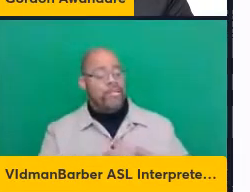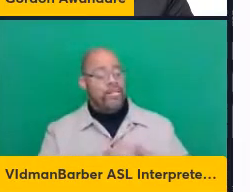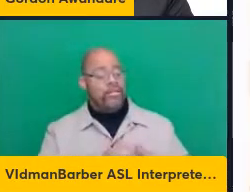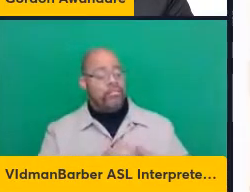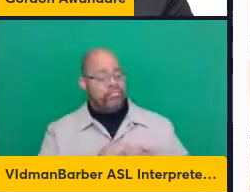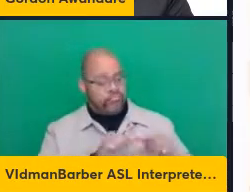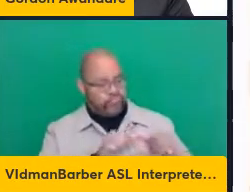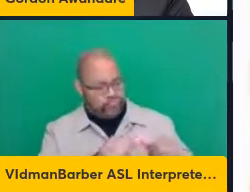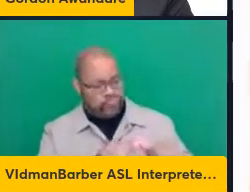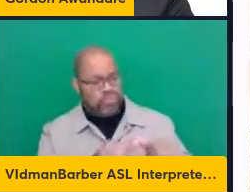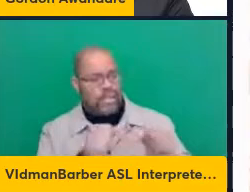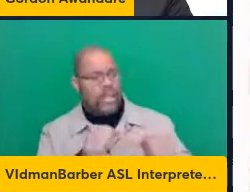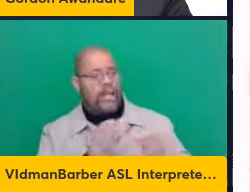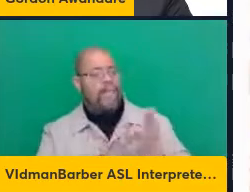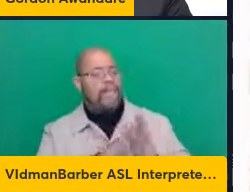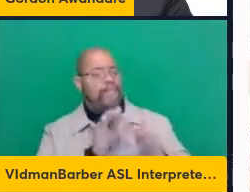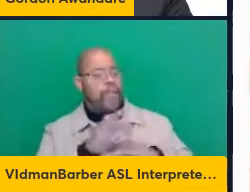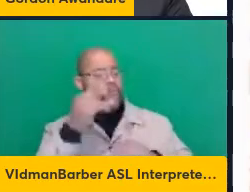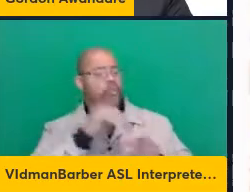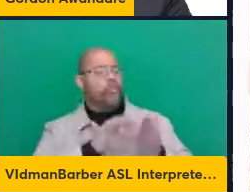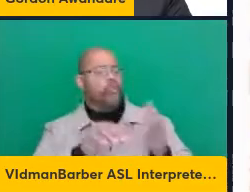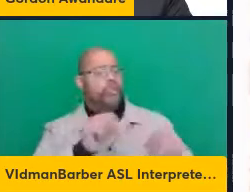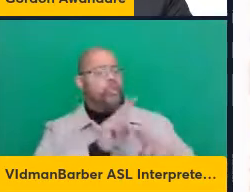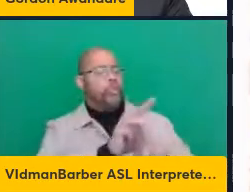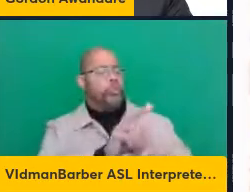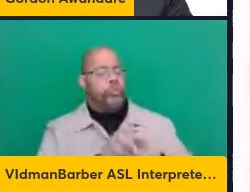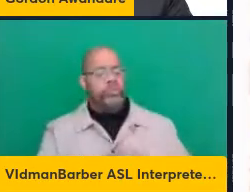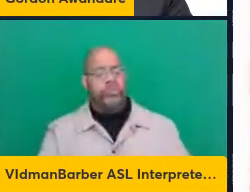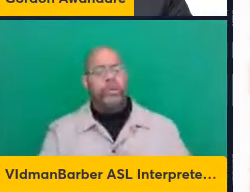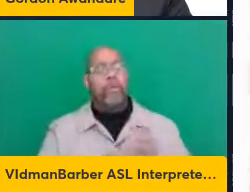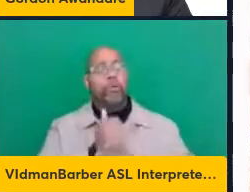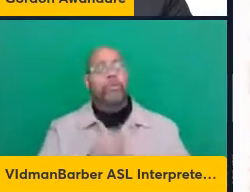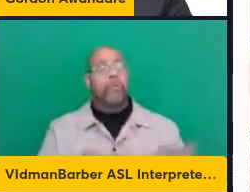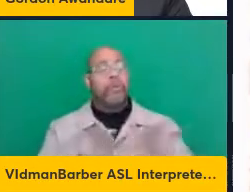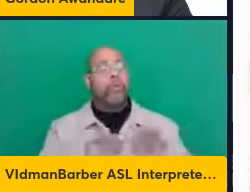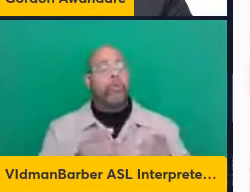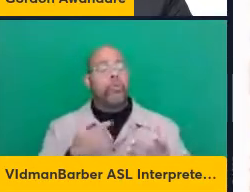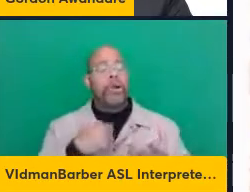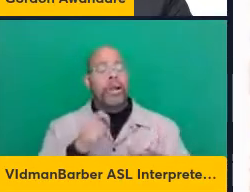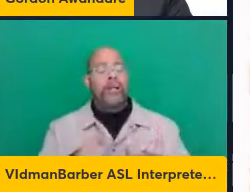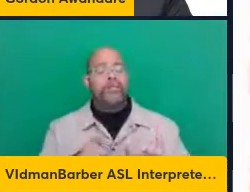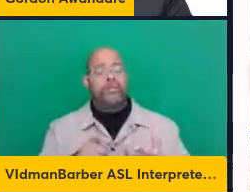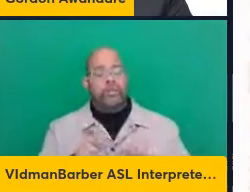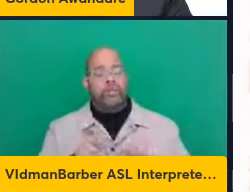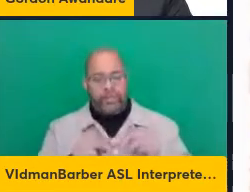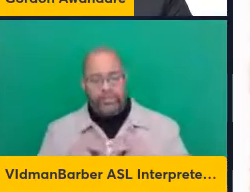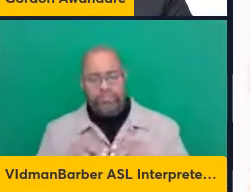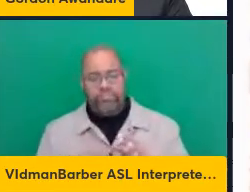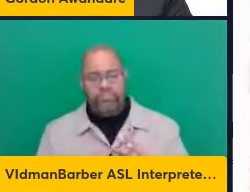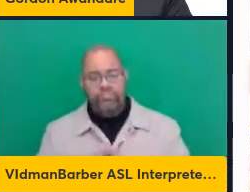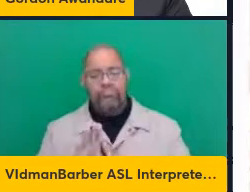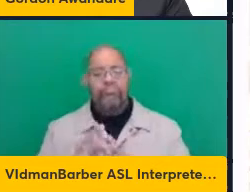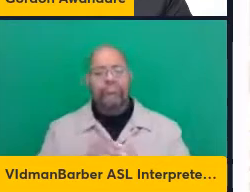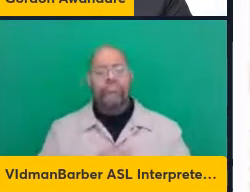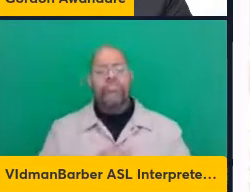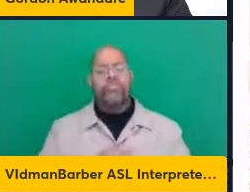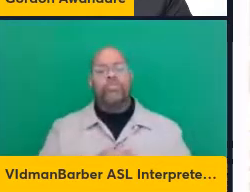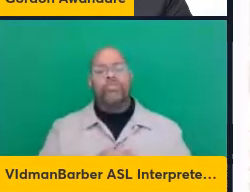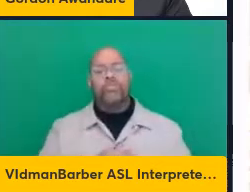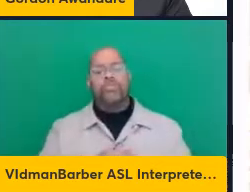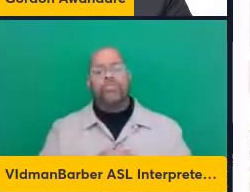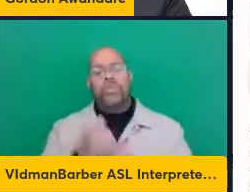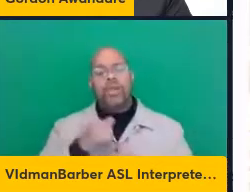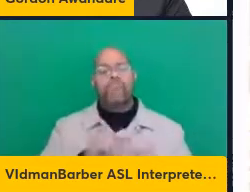they're available for students to use. Then the most critical thing was to build partnerships. So we had the